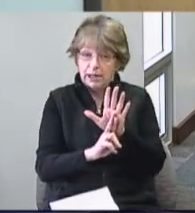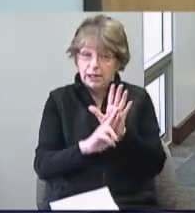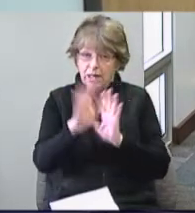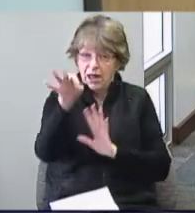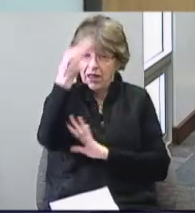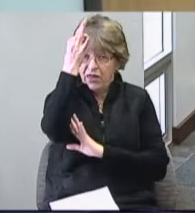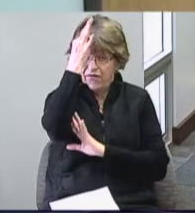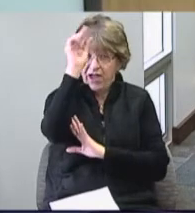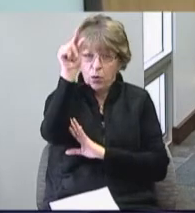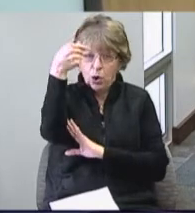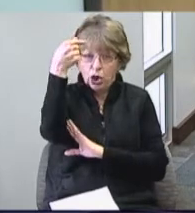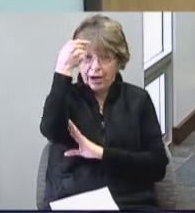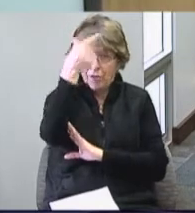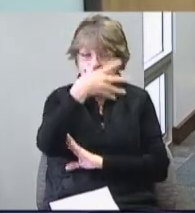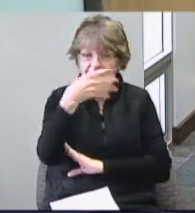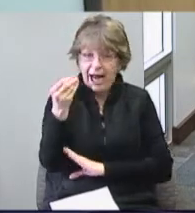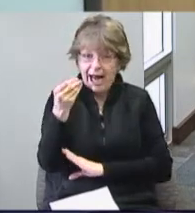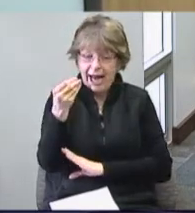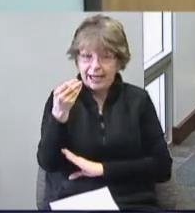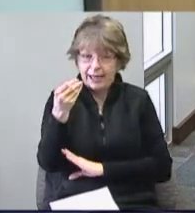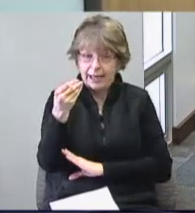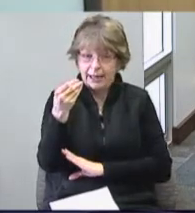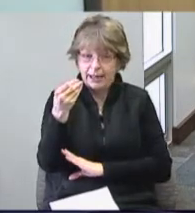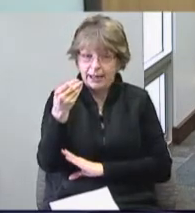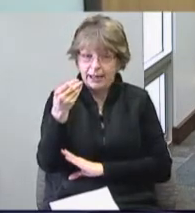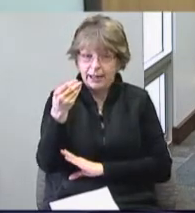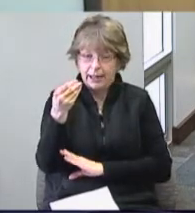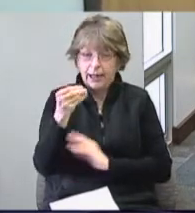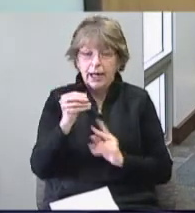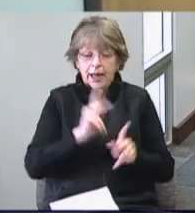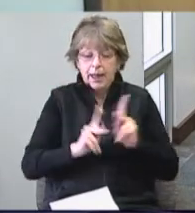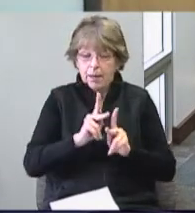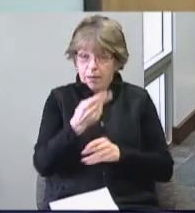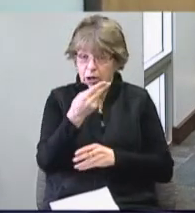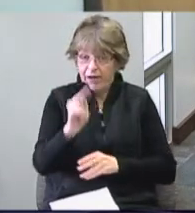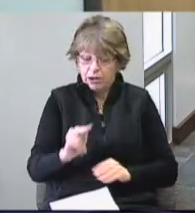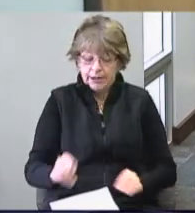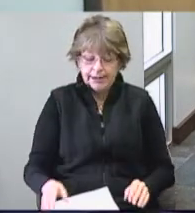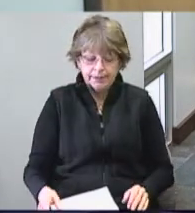government and the cities and the citizens of Hutchinson.